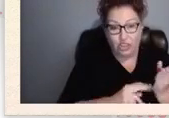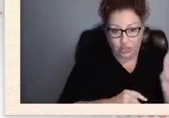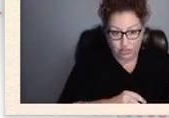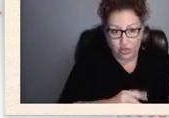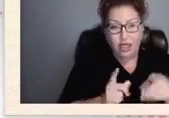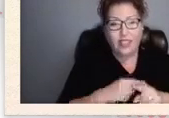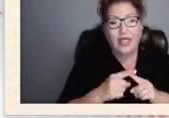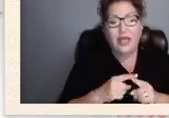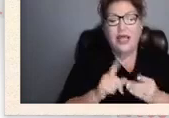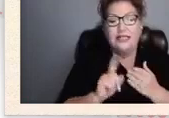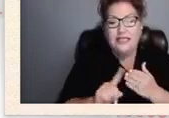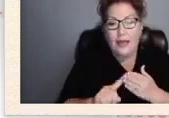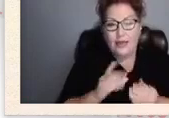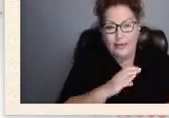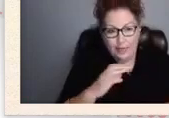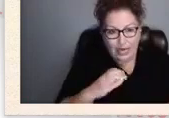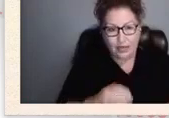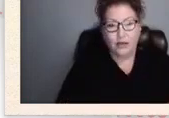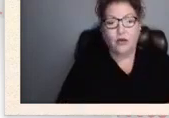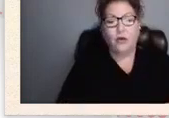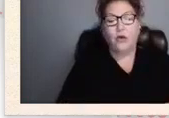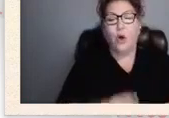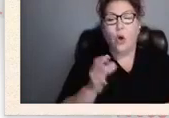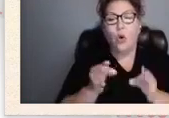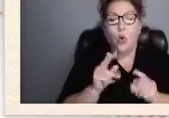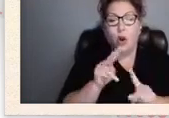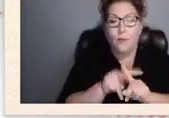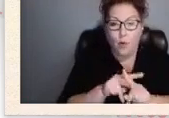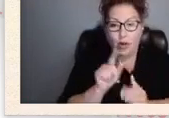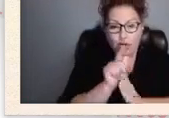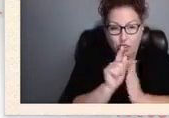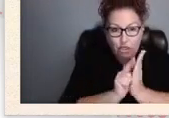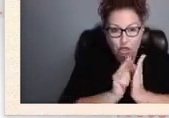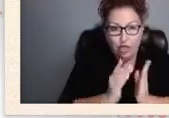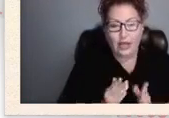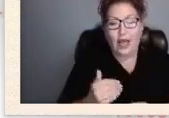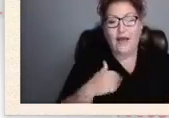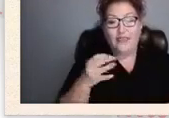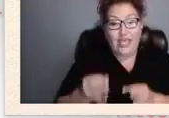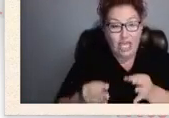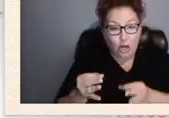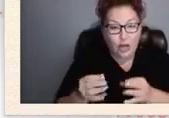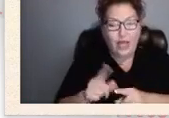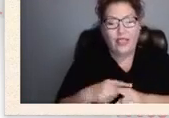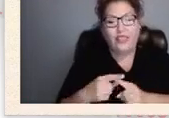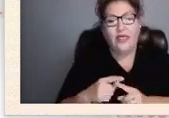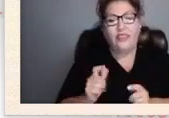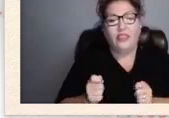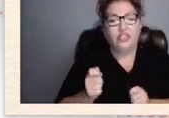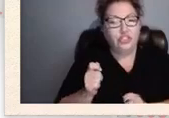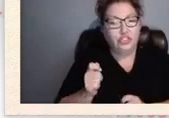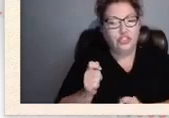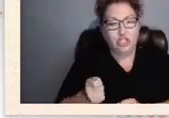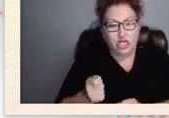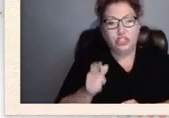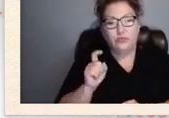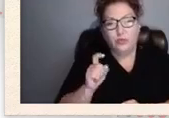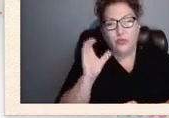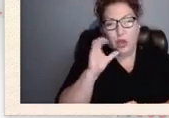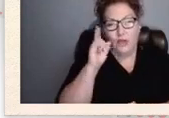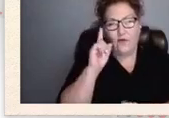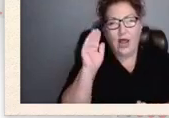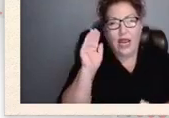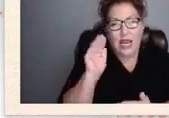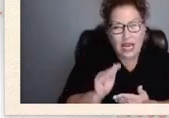committee. They have a court-appointed attorney. We have the hearing, and then the judge and supposed to be looking for lesser restrictive